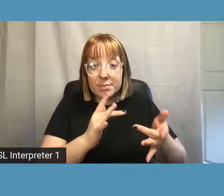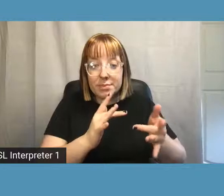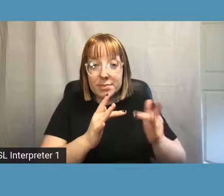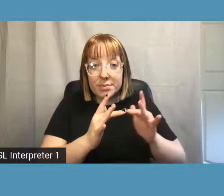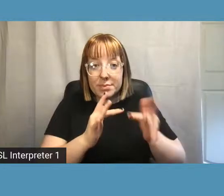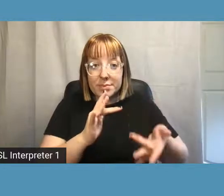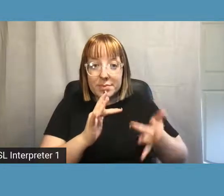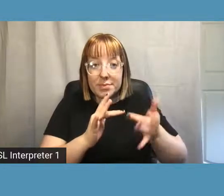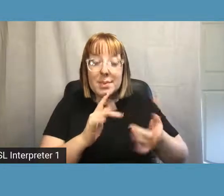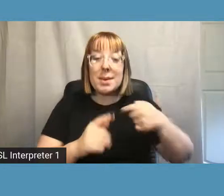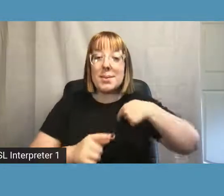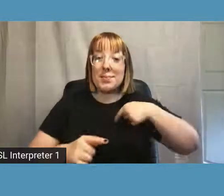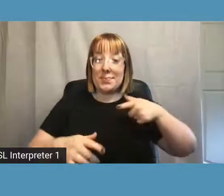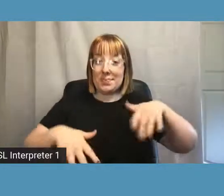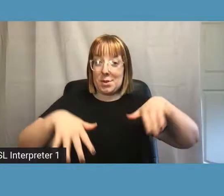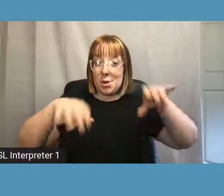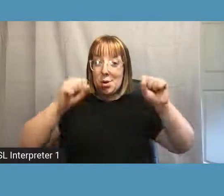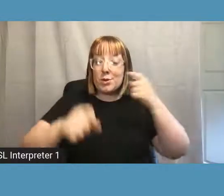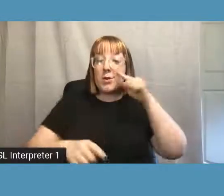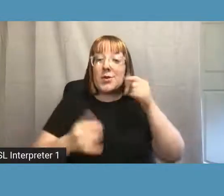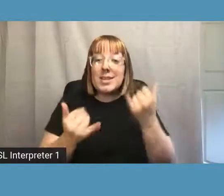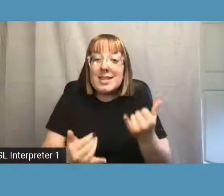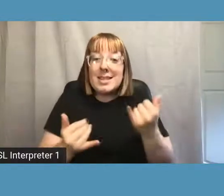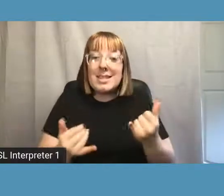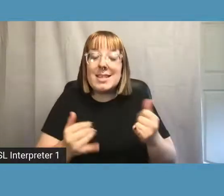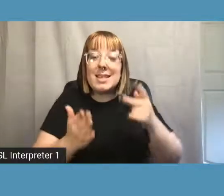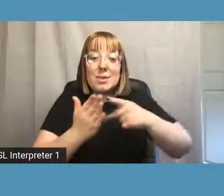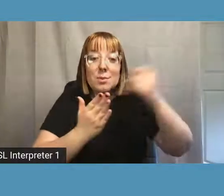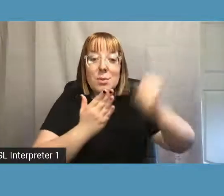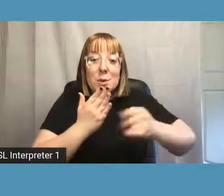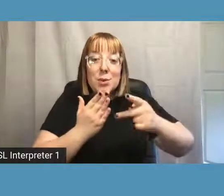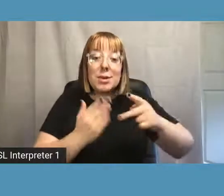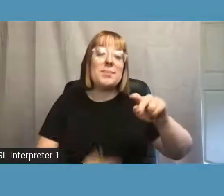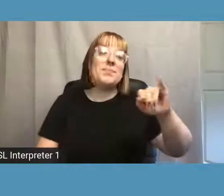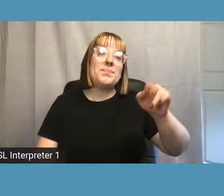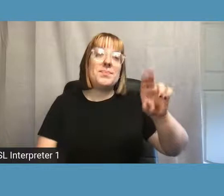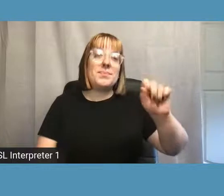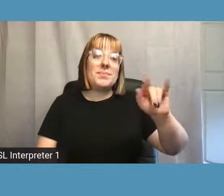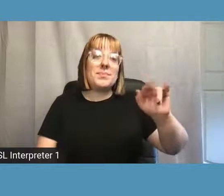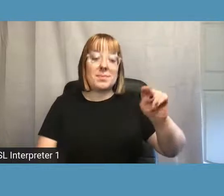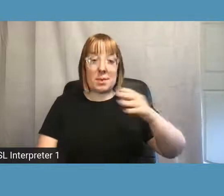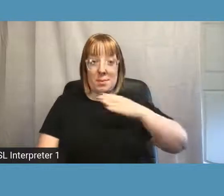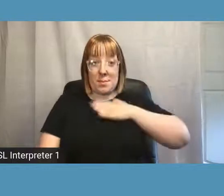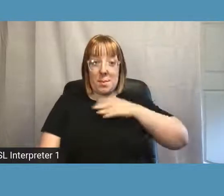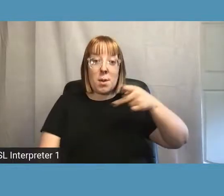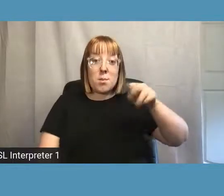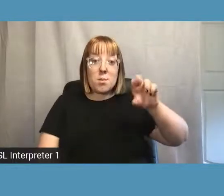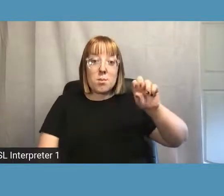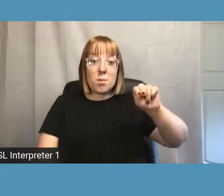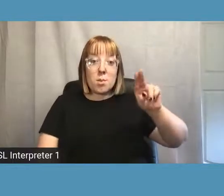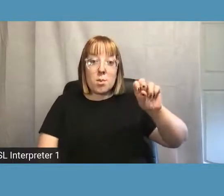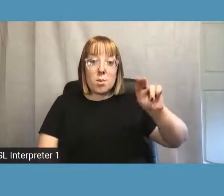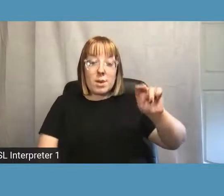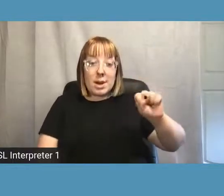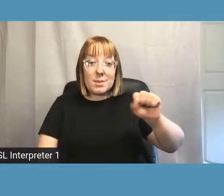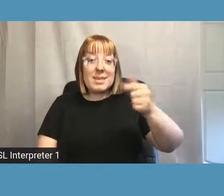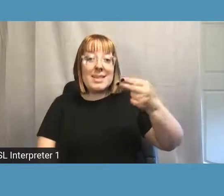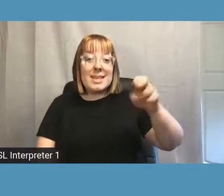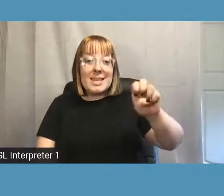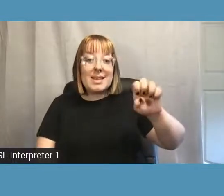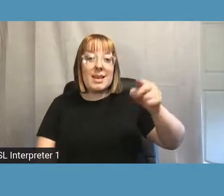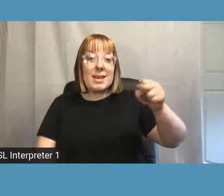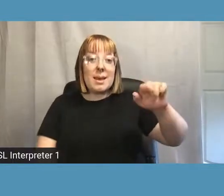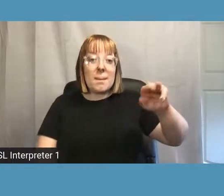And I'm your host for today's program. My pronouns are he, him. I am white, middle-aged